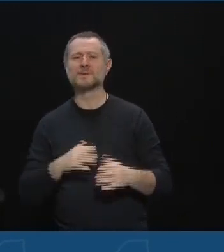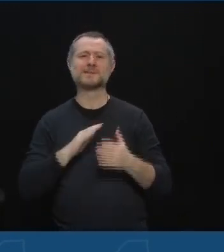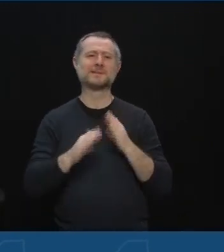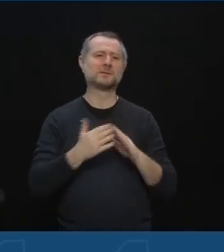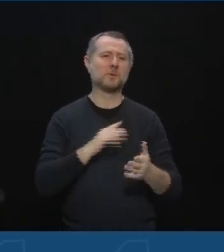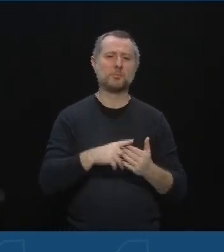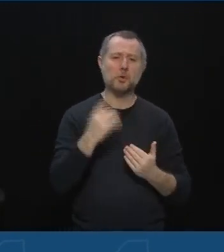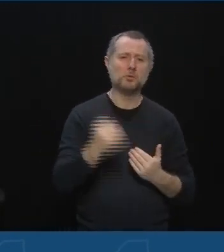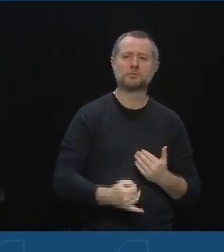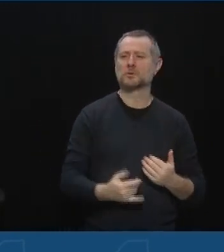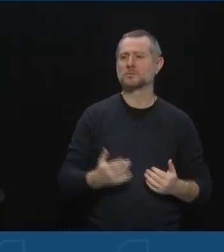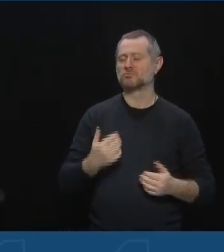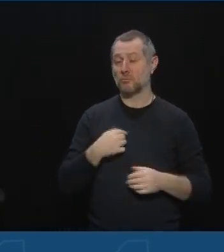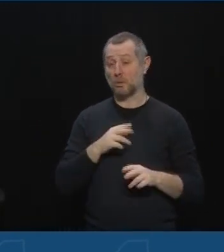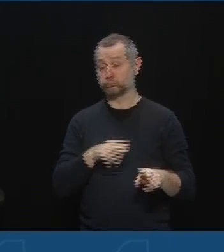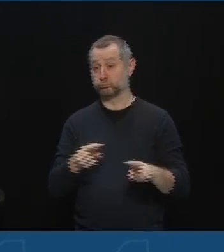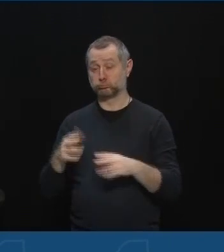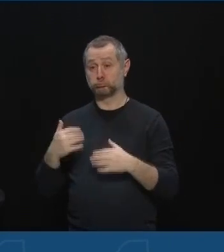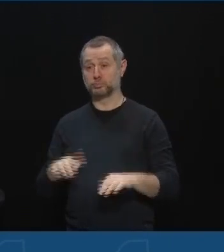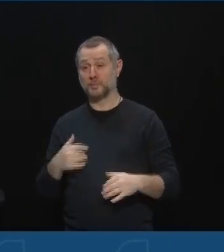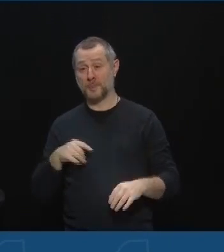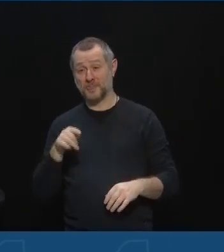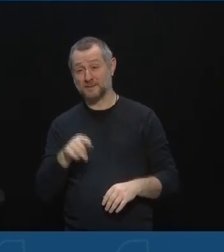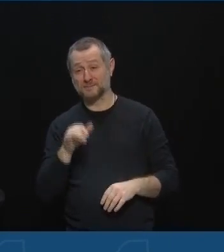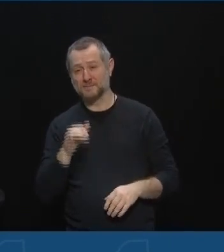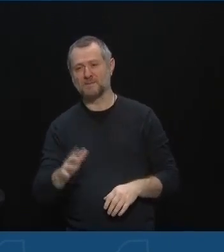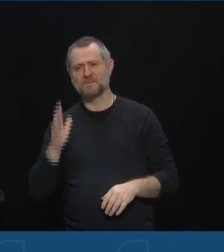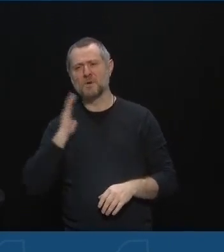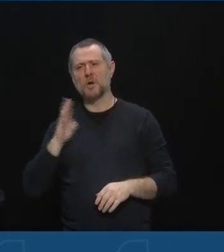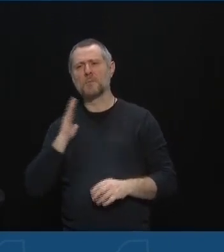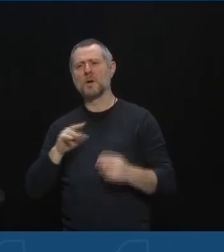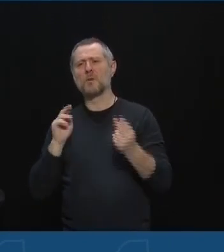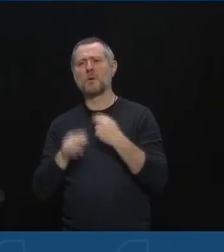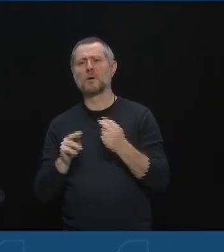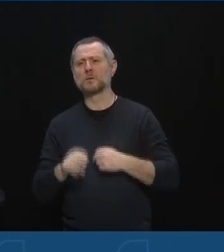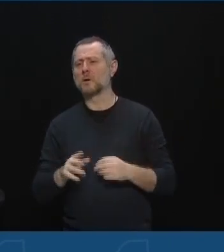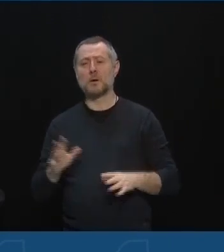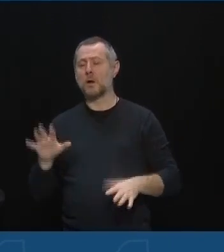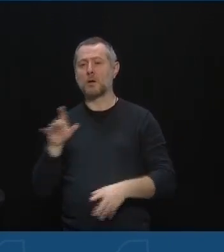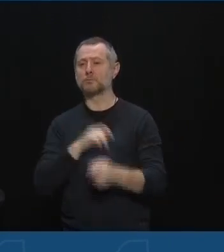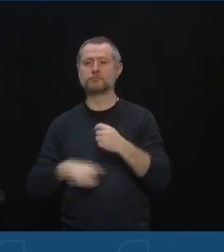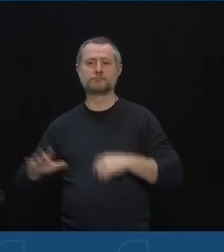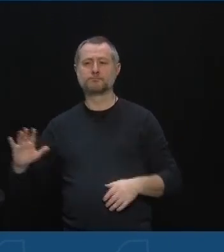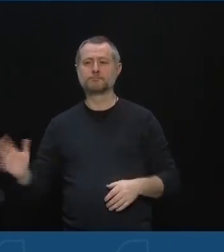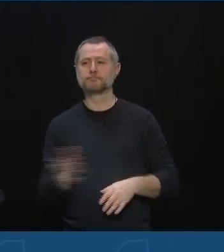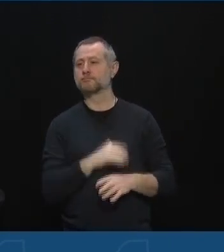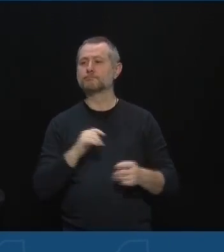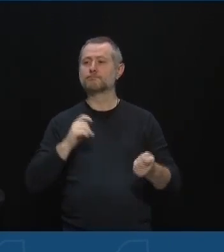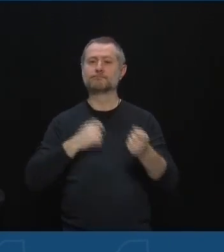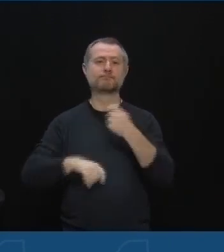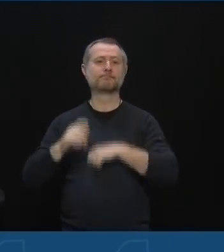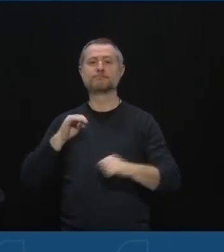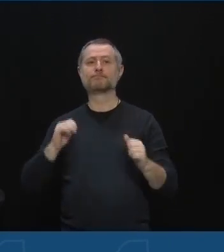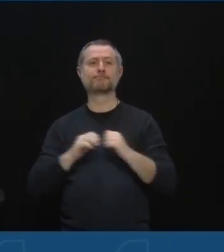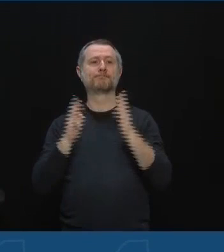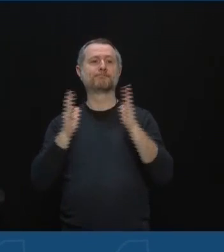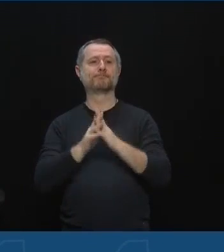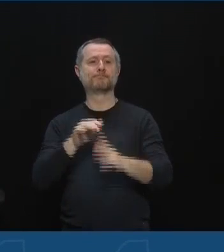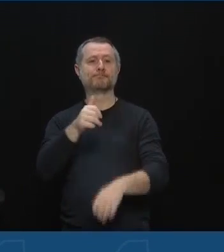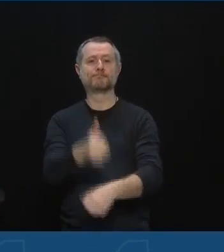site of a former highway, and that is unbelievable. So infrastructure is not about just, you know, asphalt and